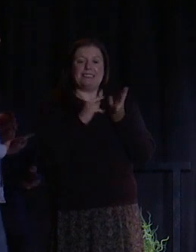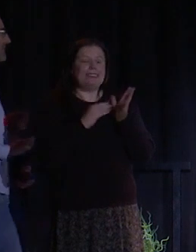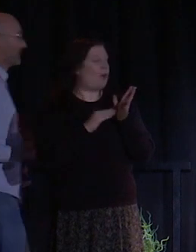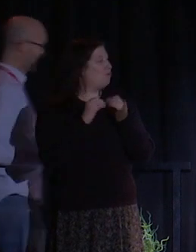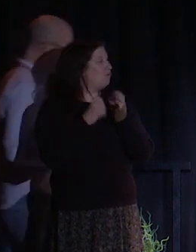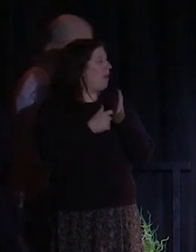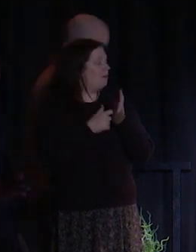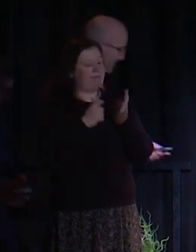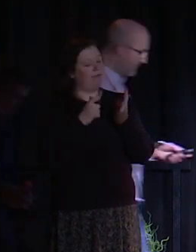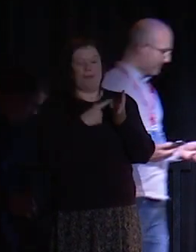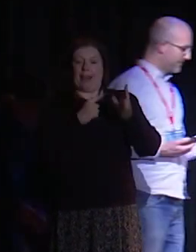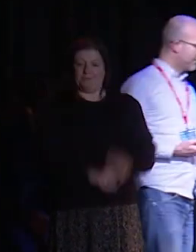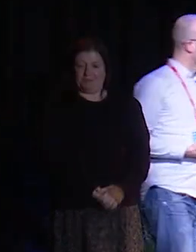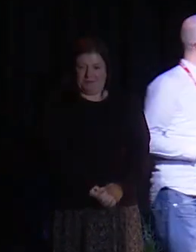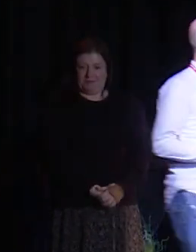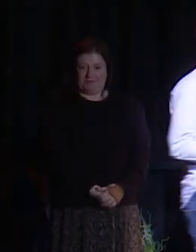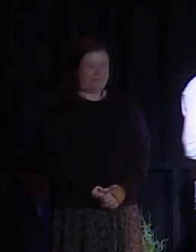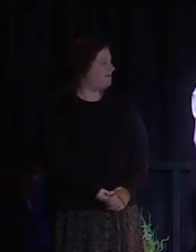All yours.